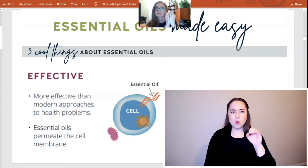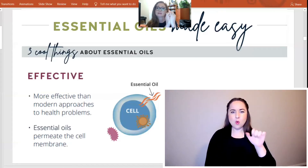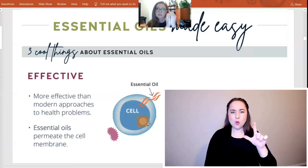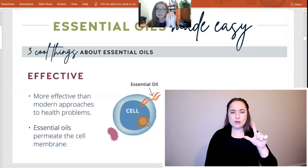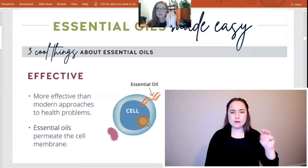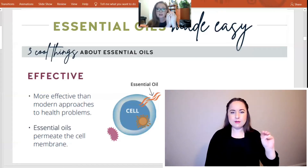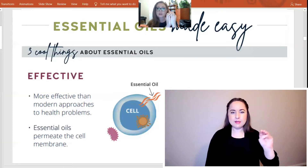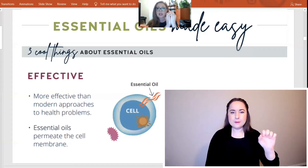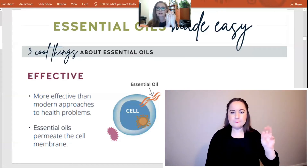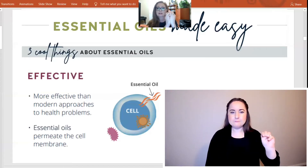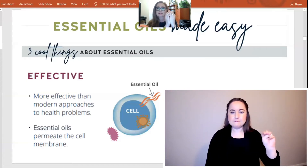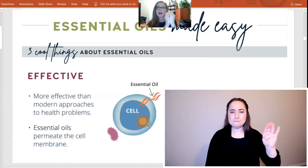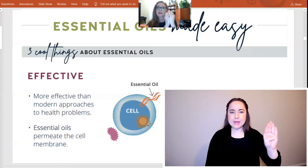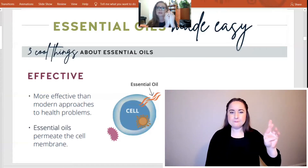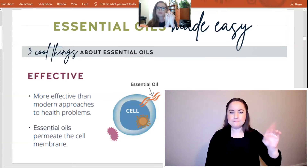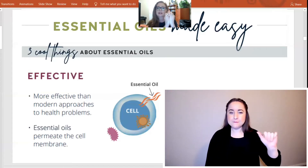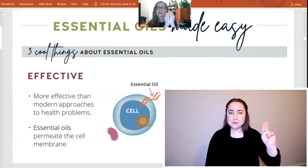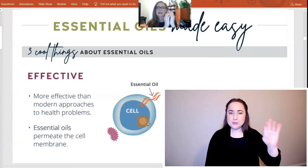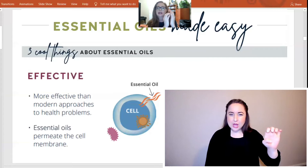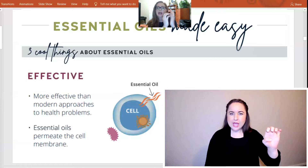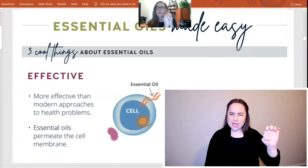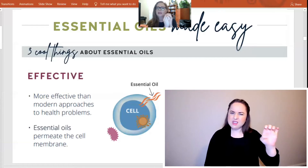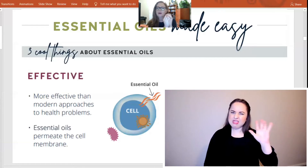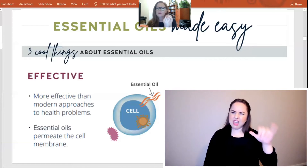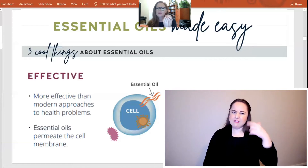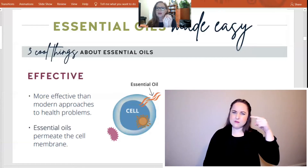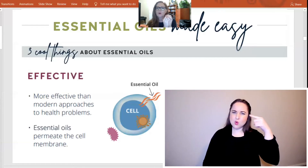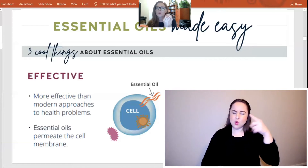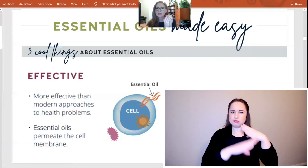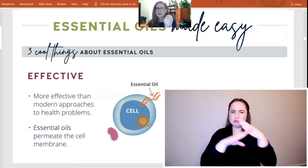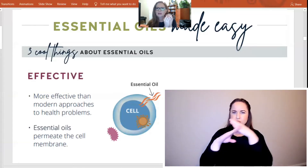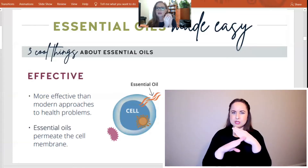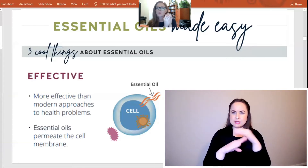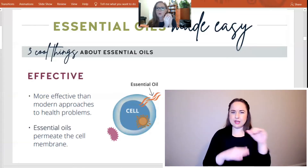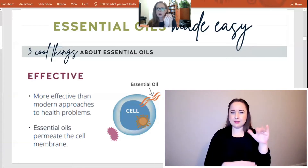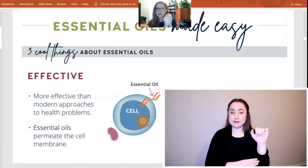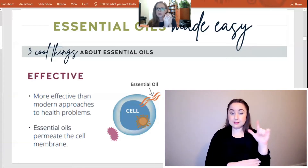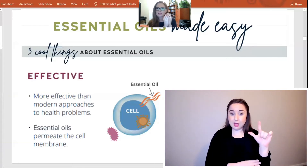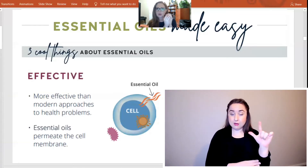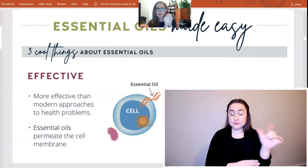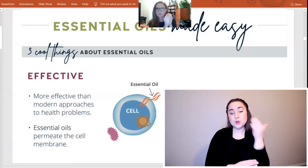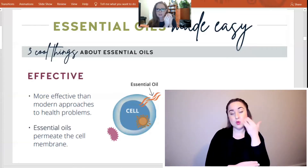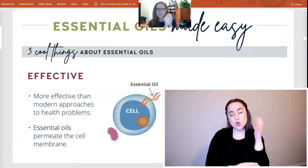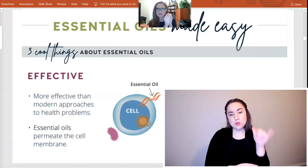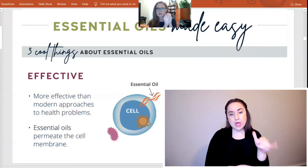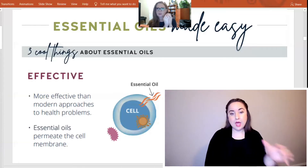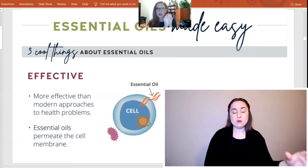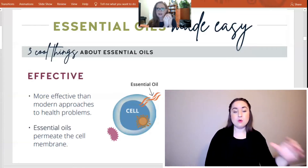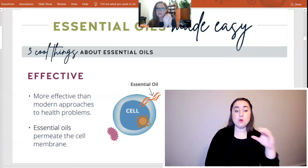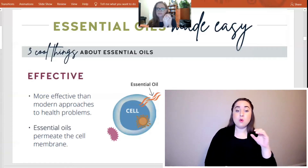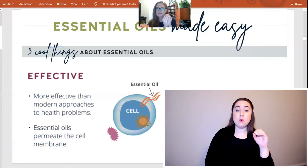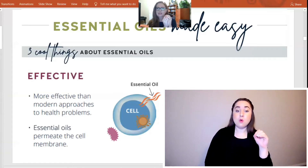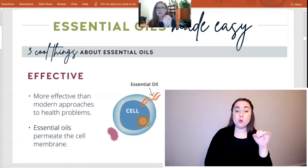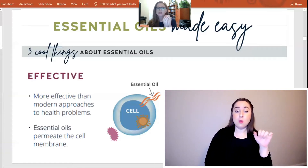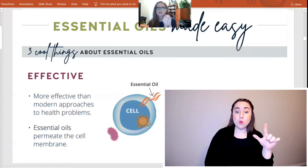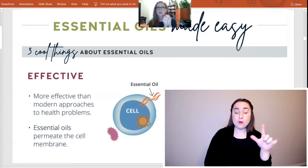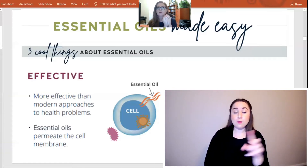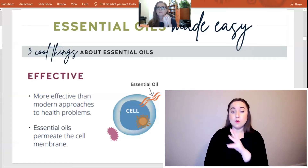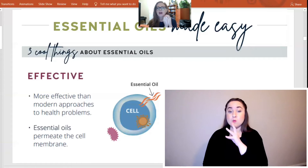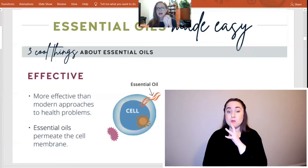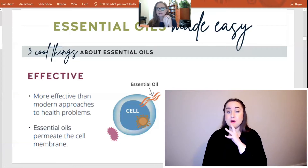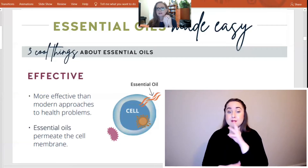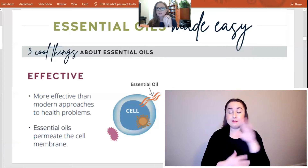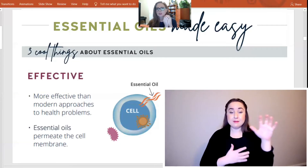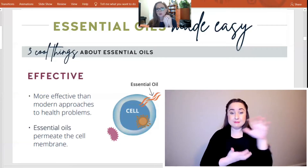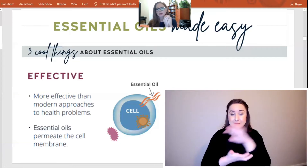it that's there to protect the cell. And we know that oil and water don't mix, right? So